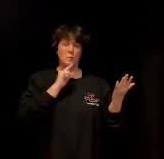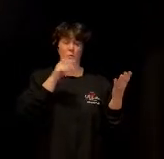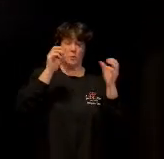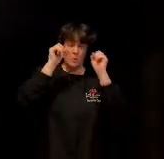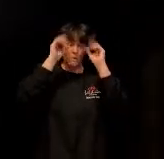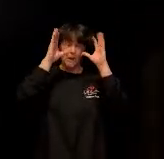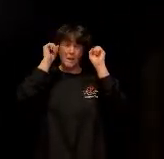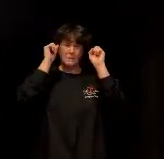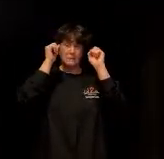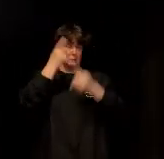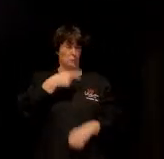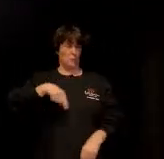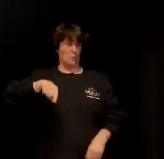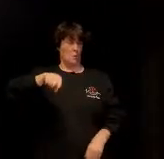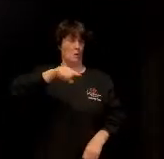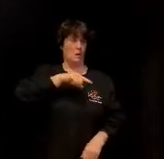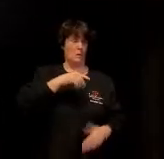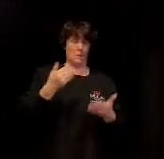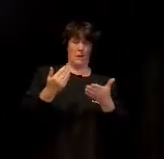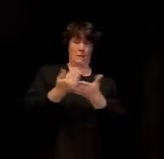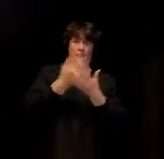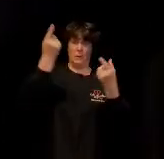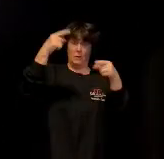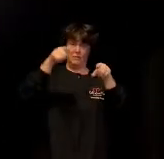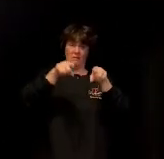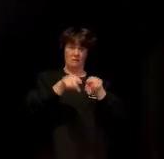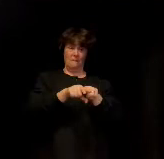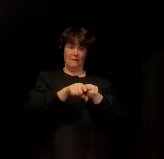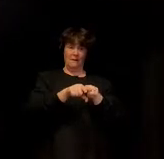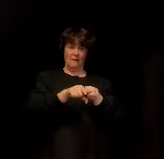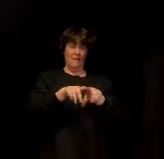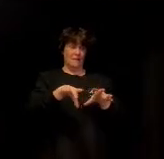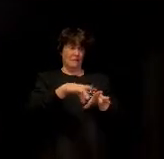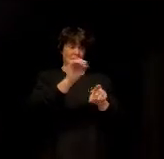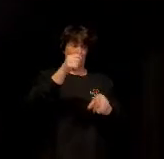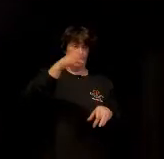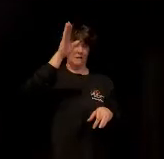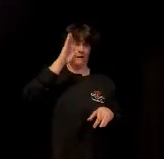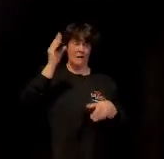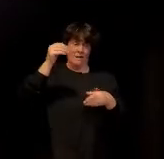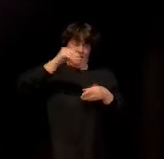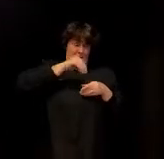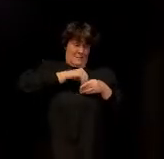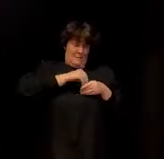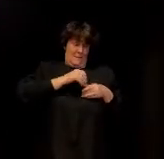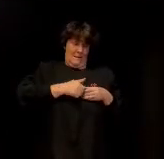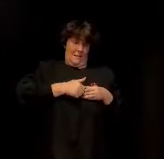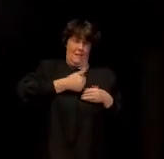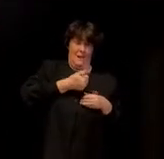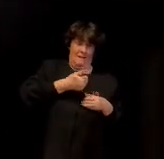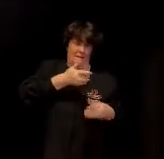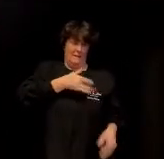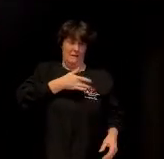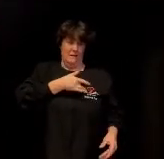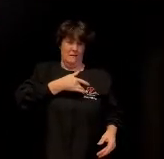that you and I in the new covenant, the Spirit of God lives in us and he's speaking to